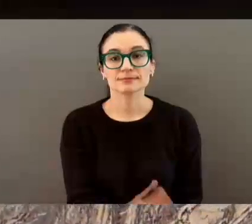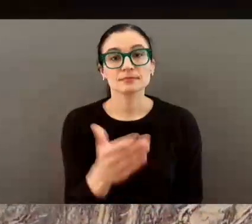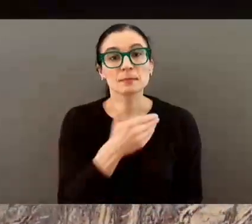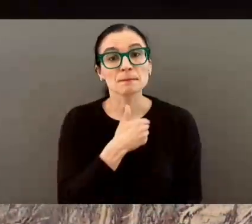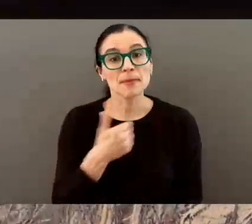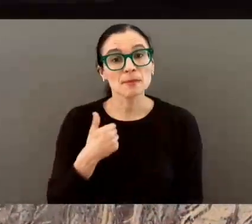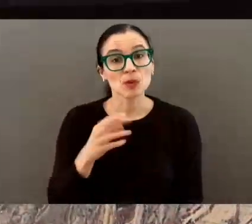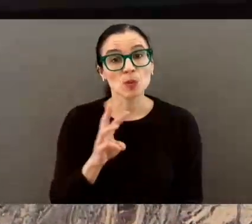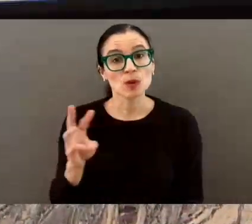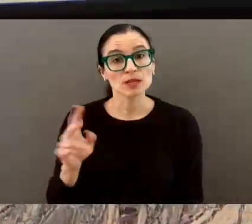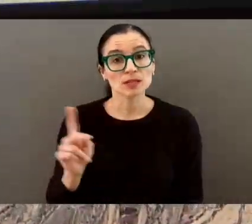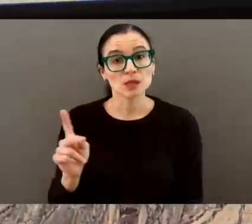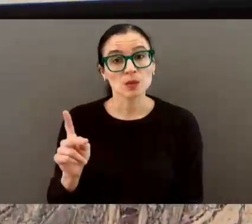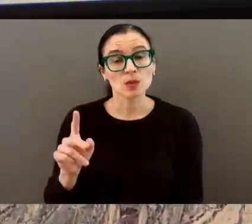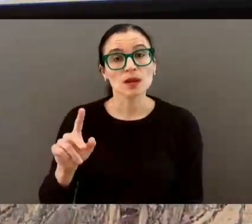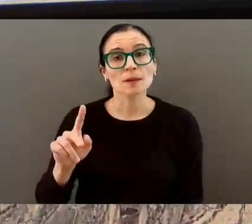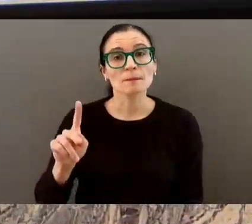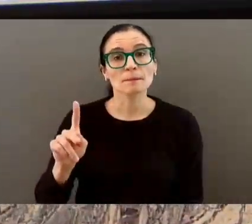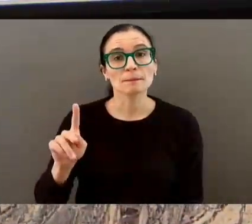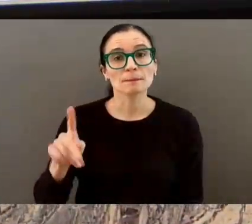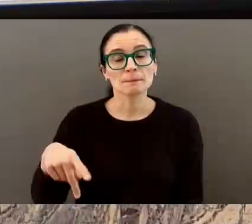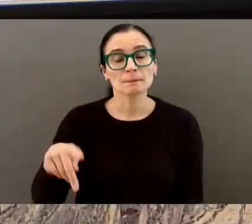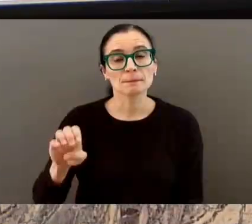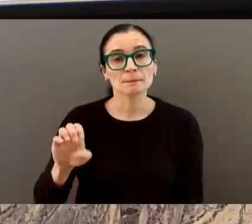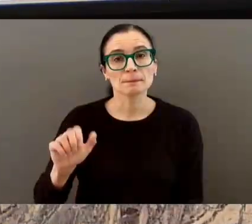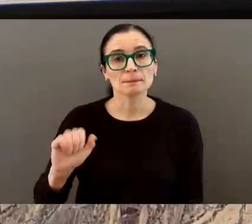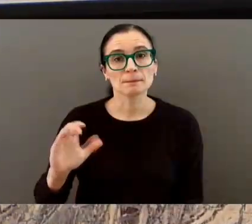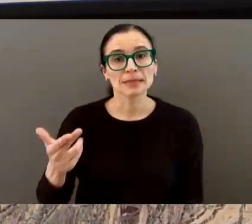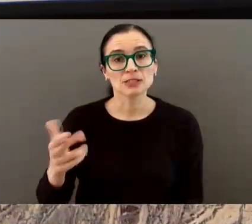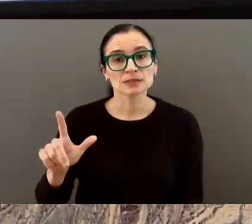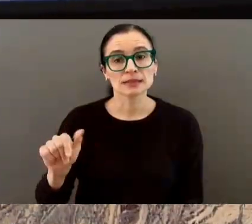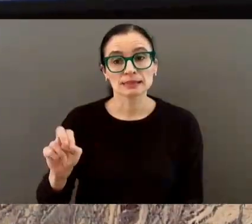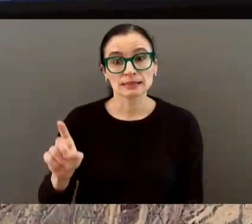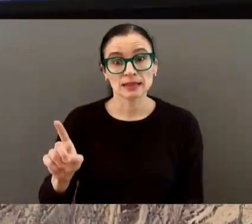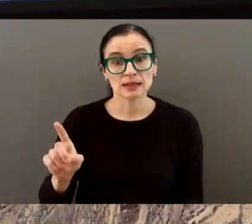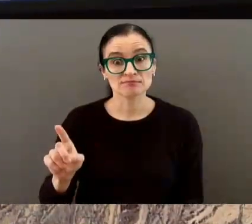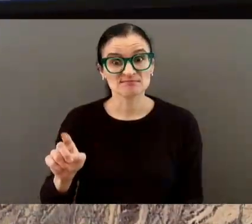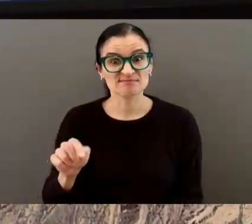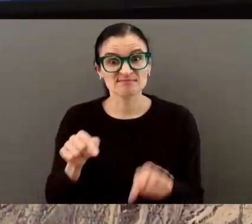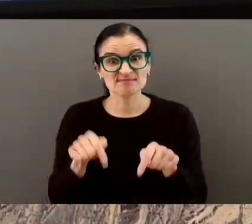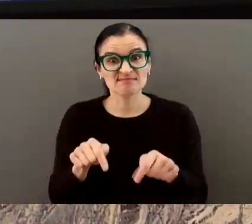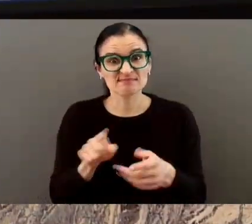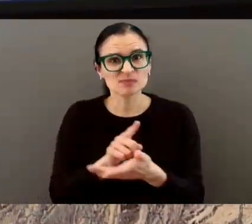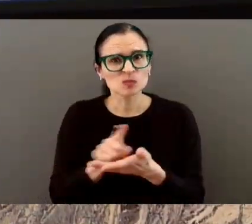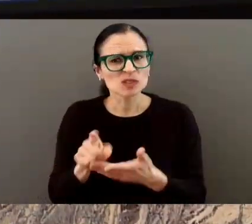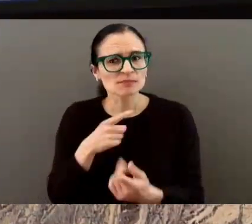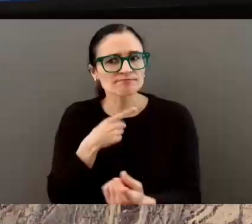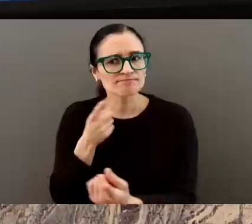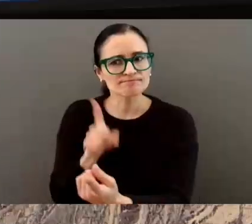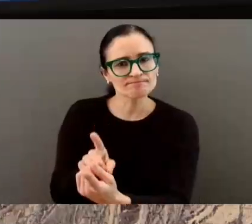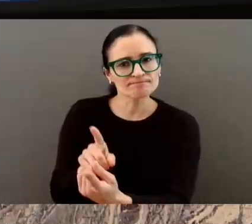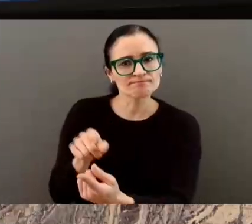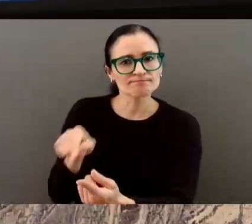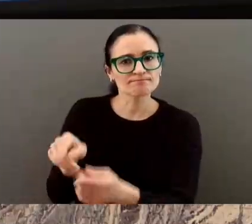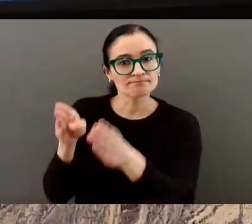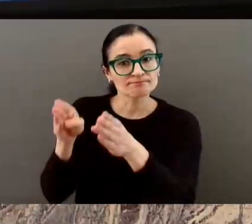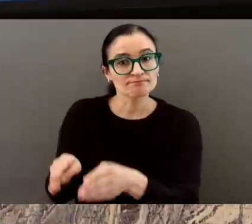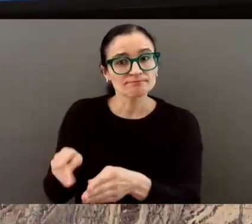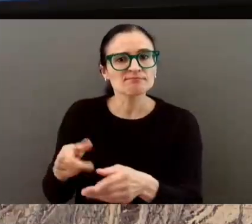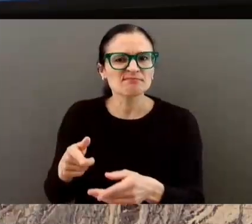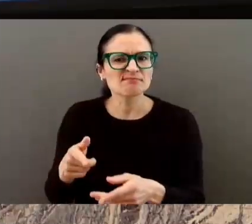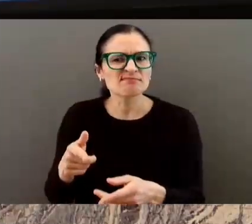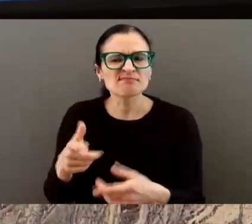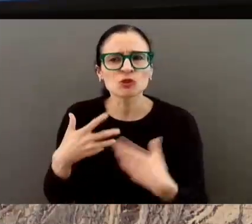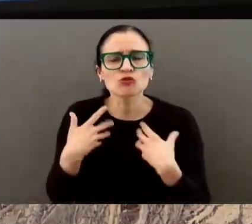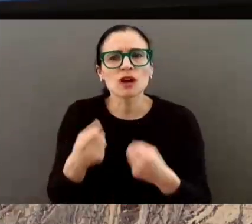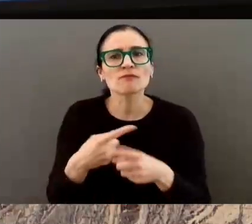addiction, living with a brain injury and completely blind. Yet he's been shuffled between two wet housing facilities